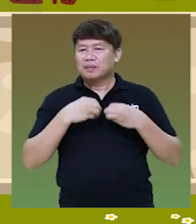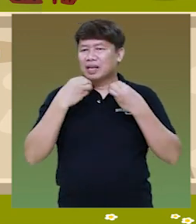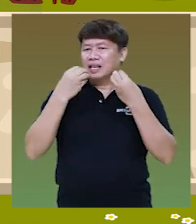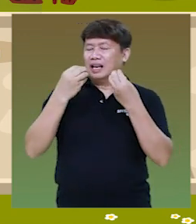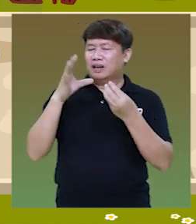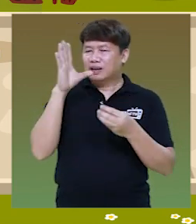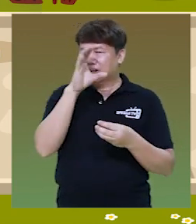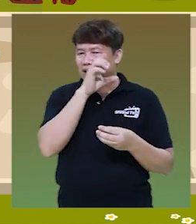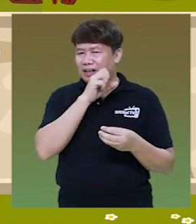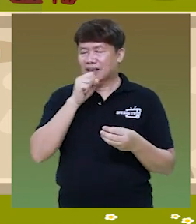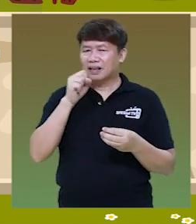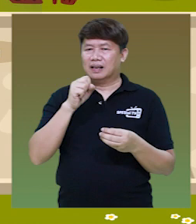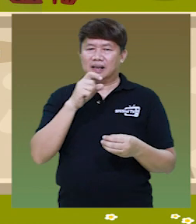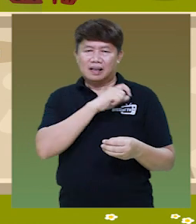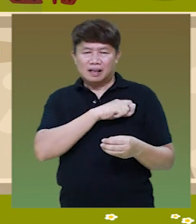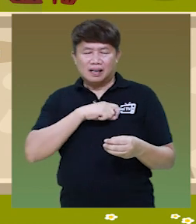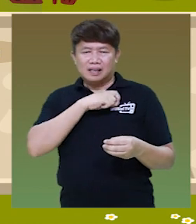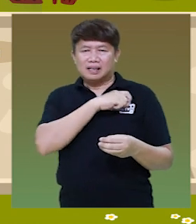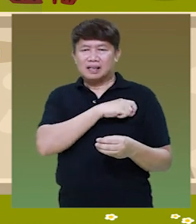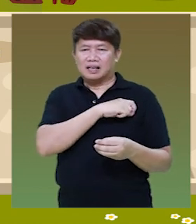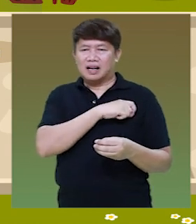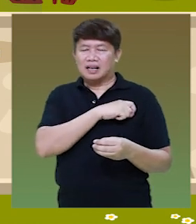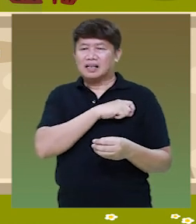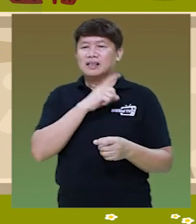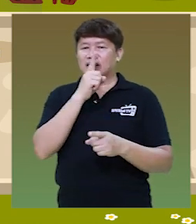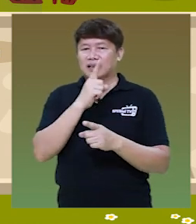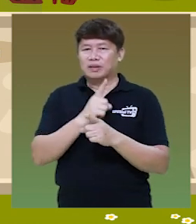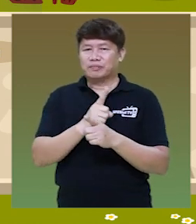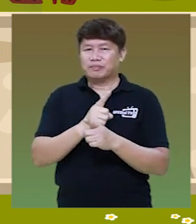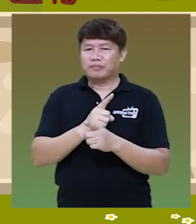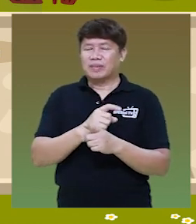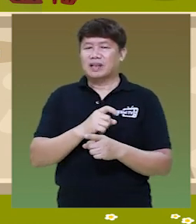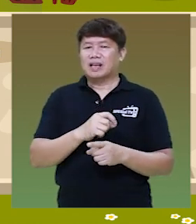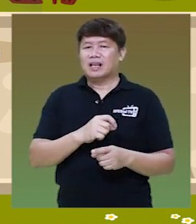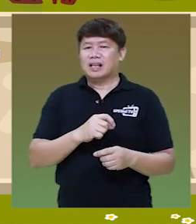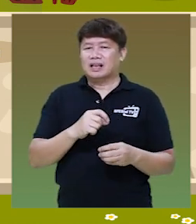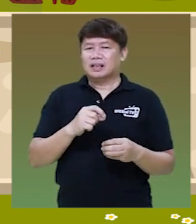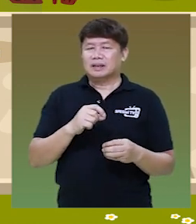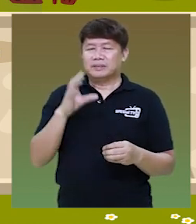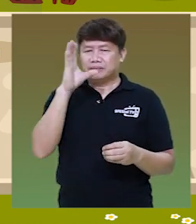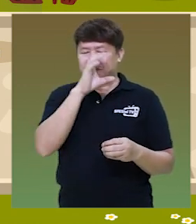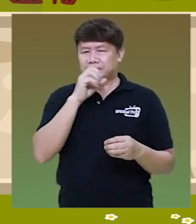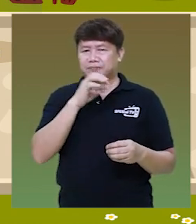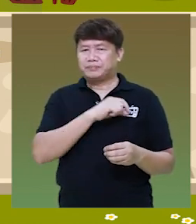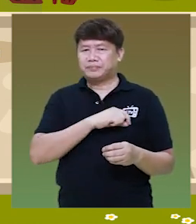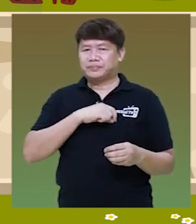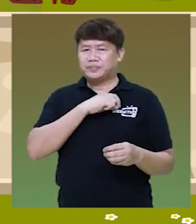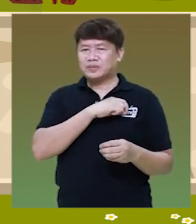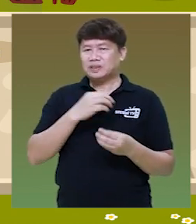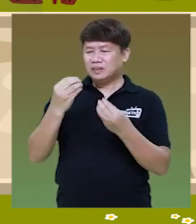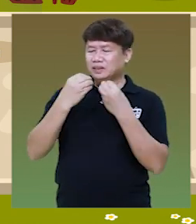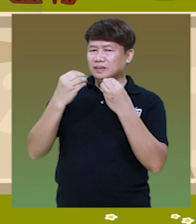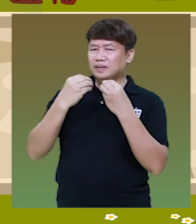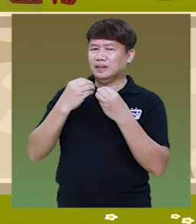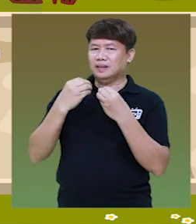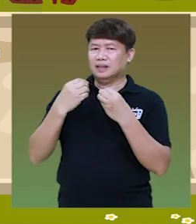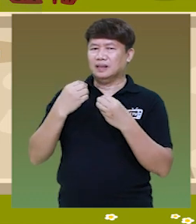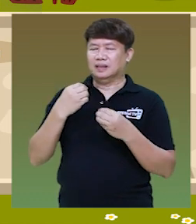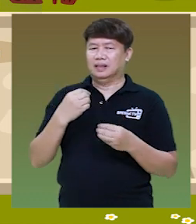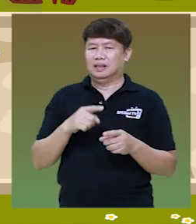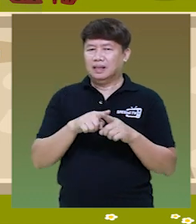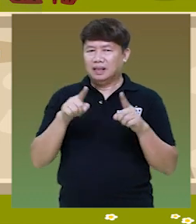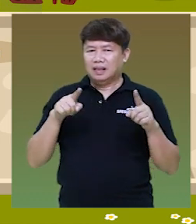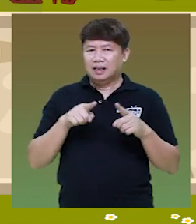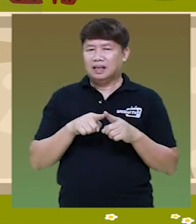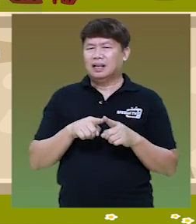characters correctly. Inferred the traits? Well, that was already taught to me also. Please, teacher, I want to learn